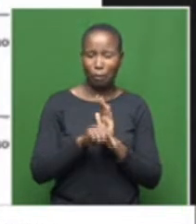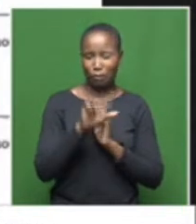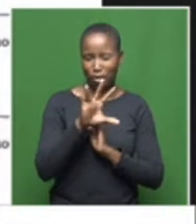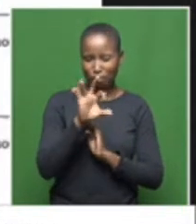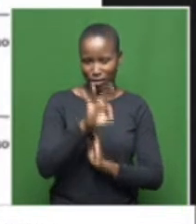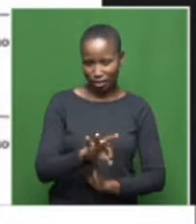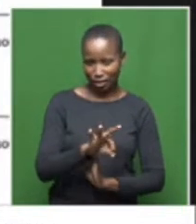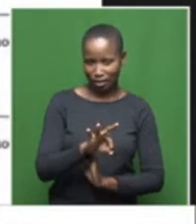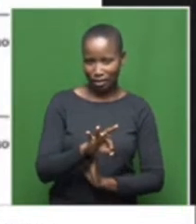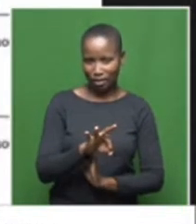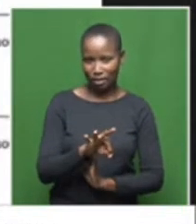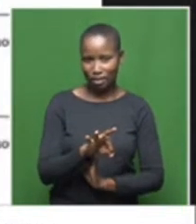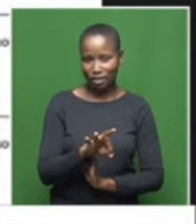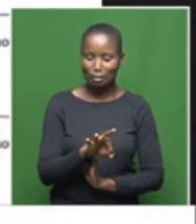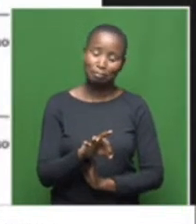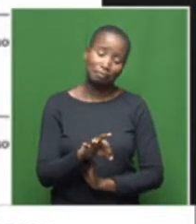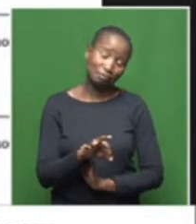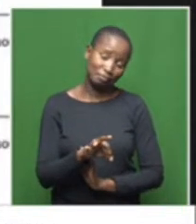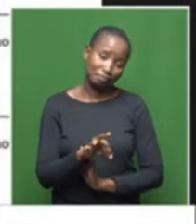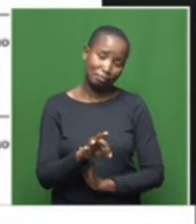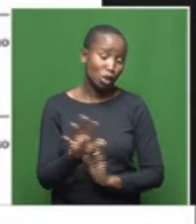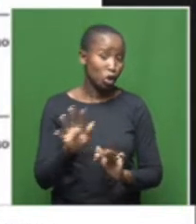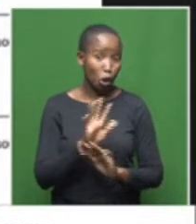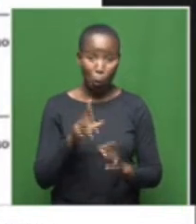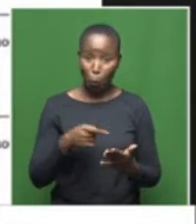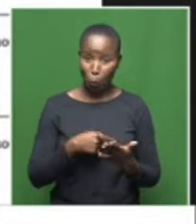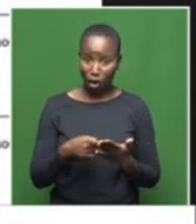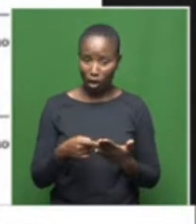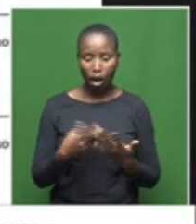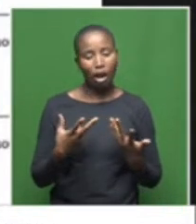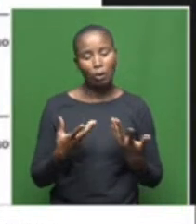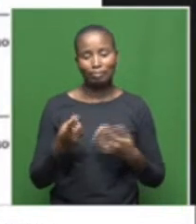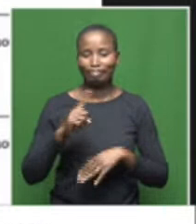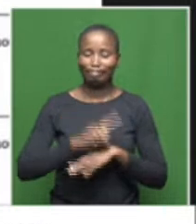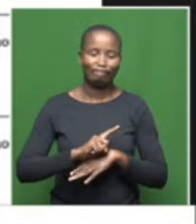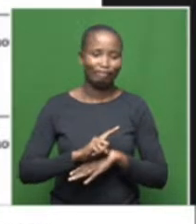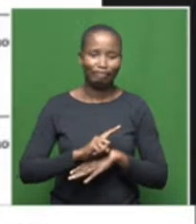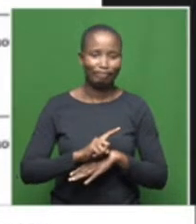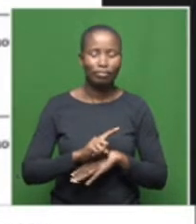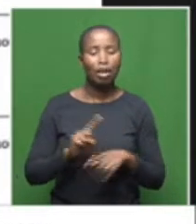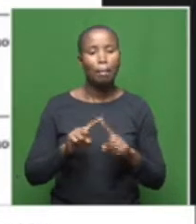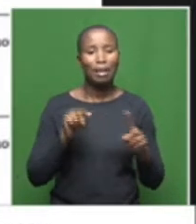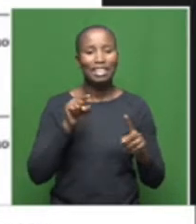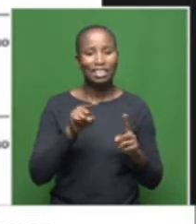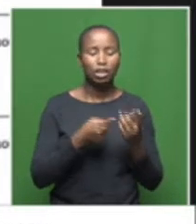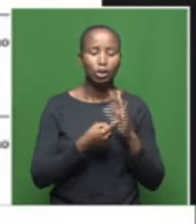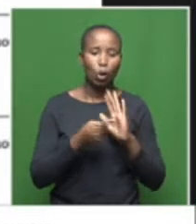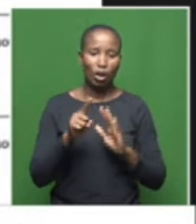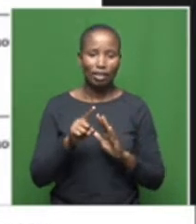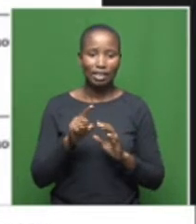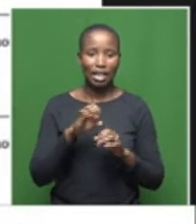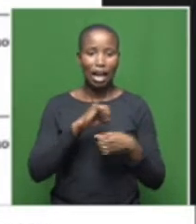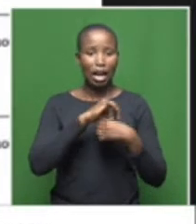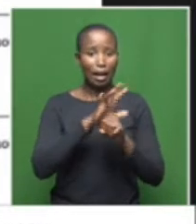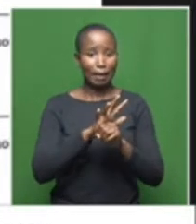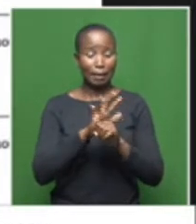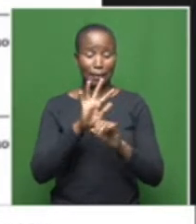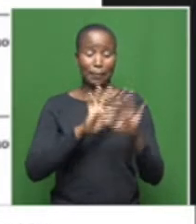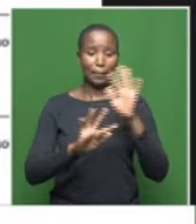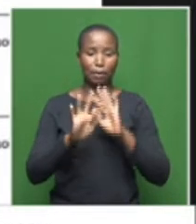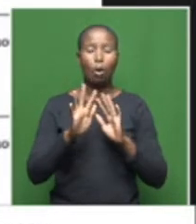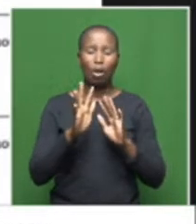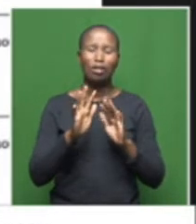days, and not, hopefully not weeks, but days, which will signal that the pandemic will again be under